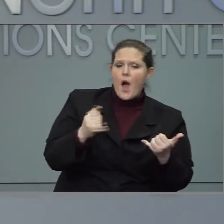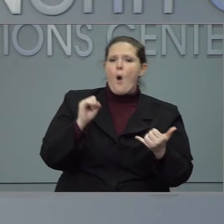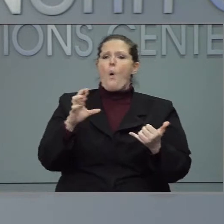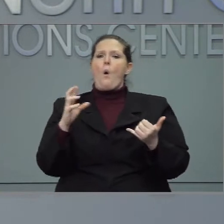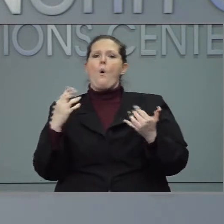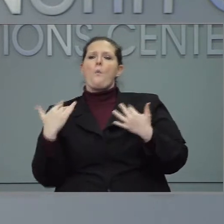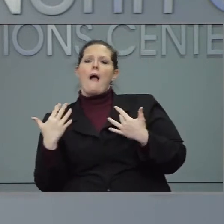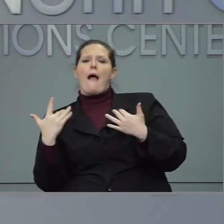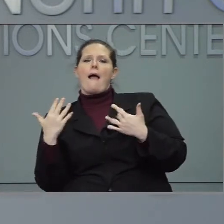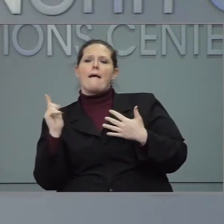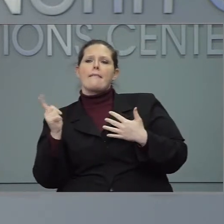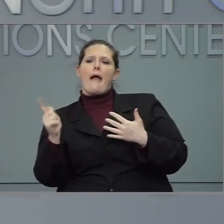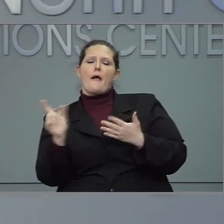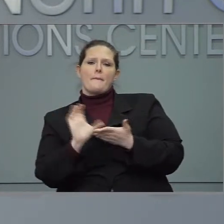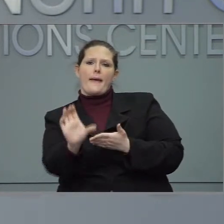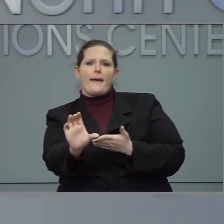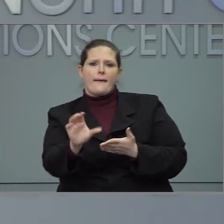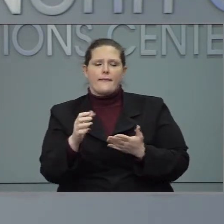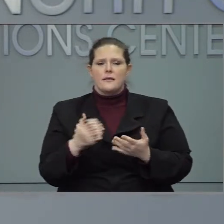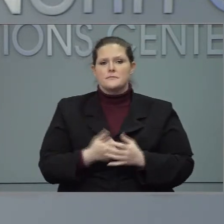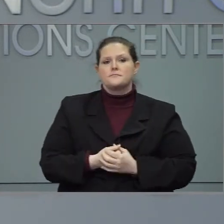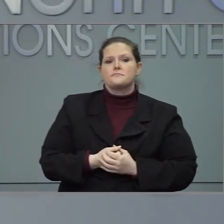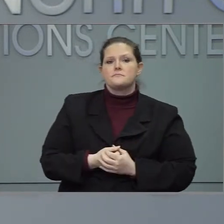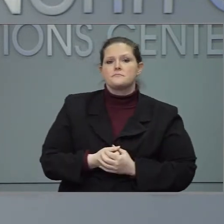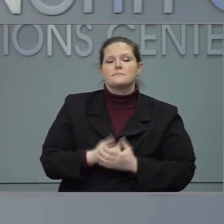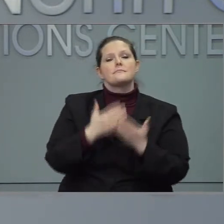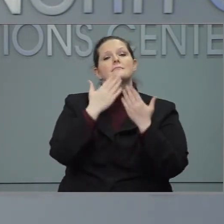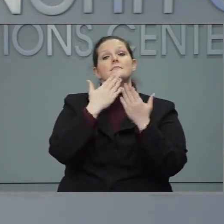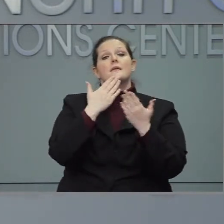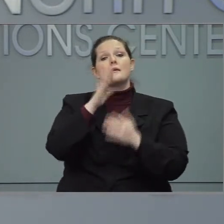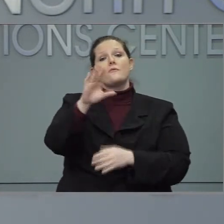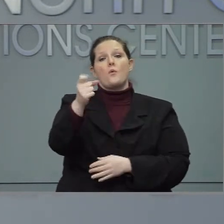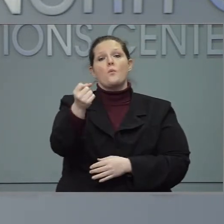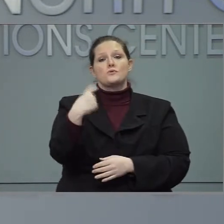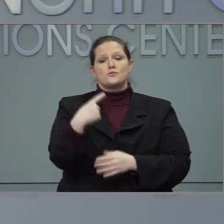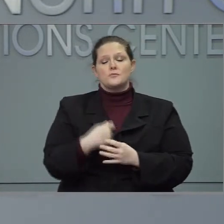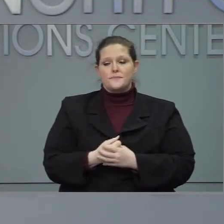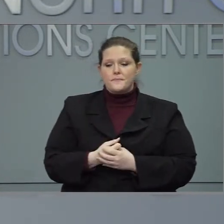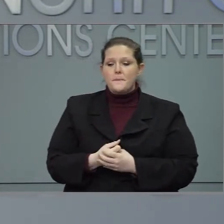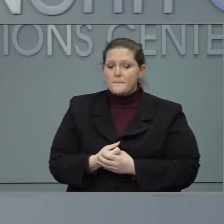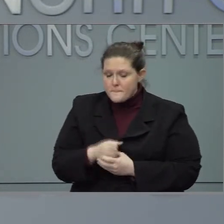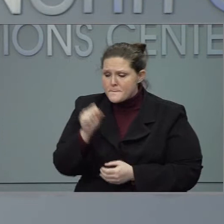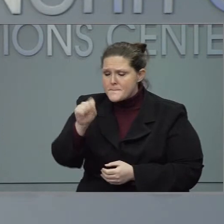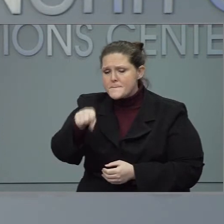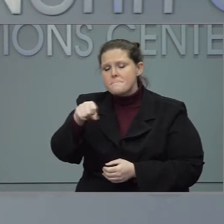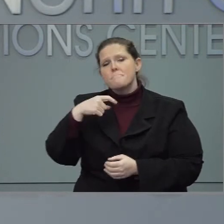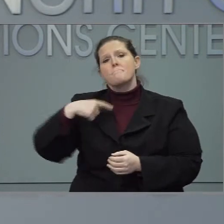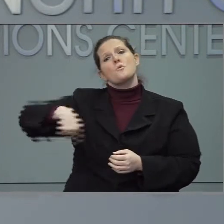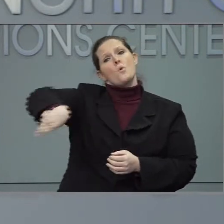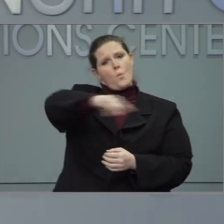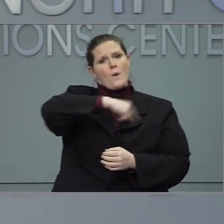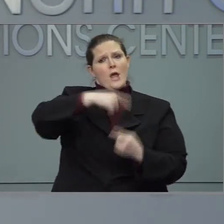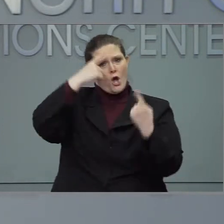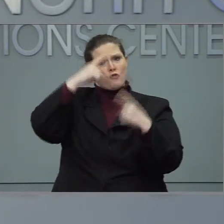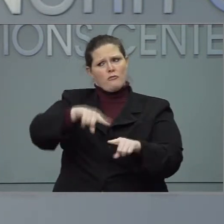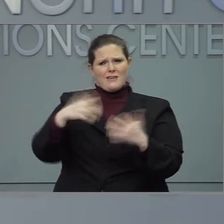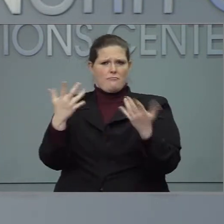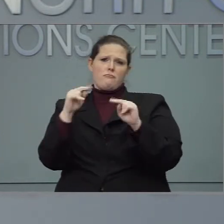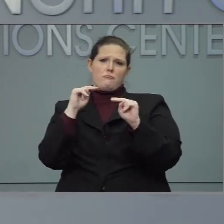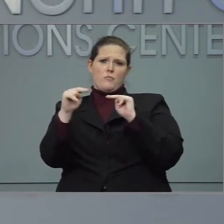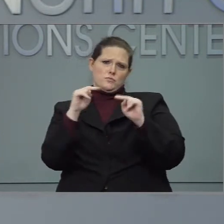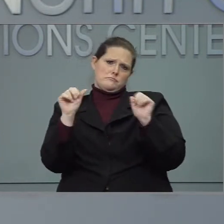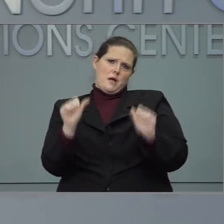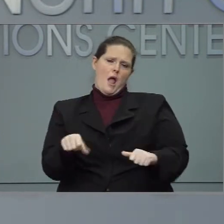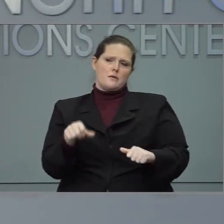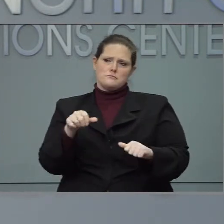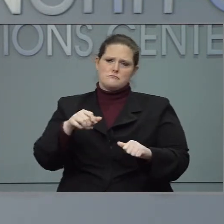this construction. Well, thanks for that question. The good thing is I think we've all agreed that everything is on the table. So I